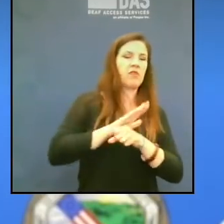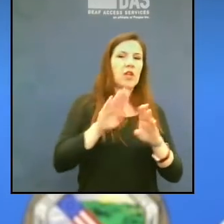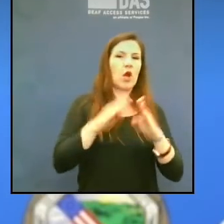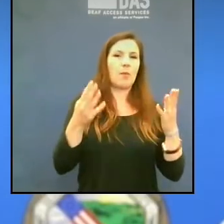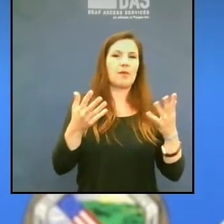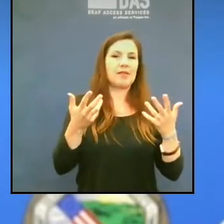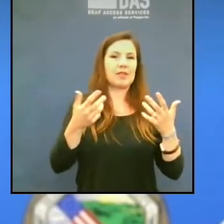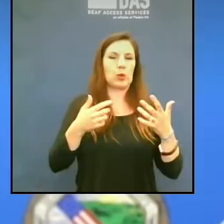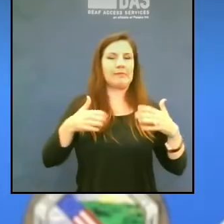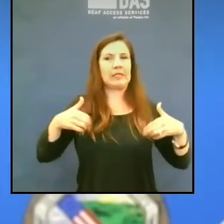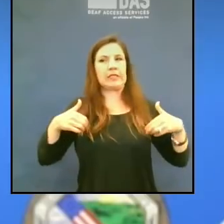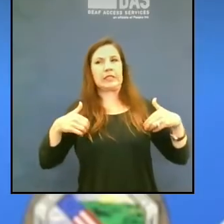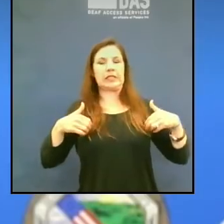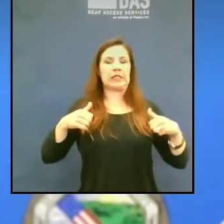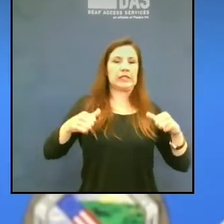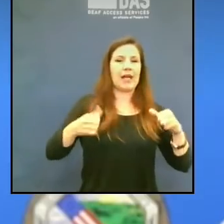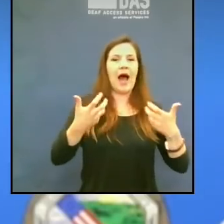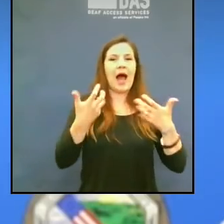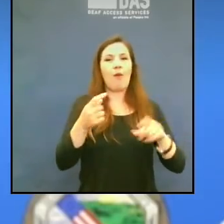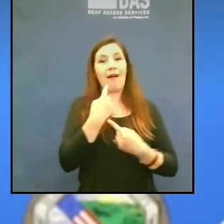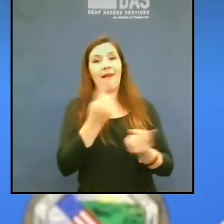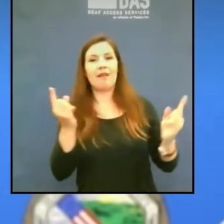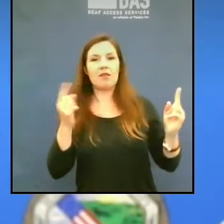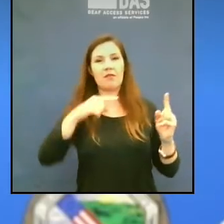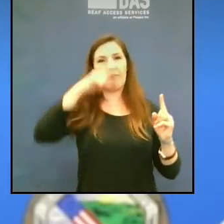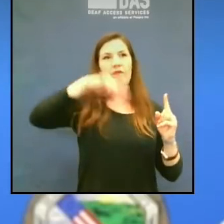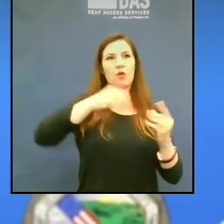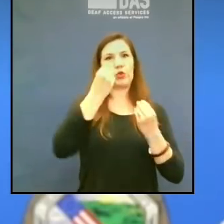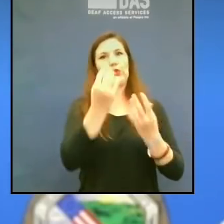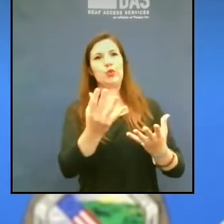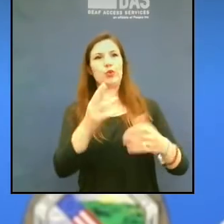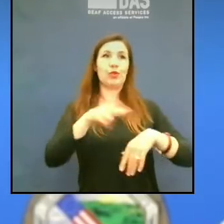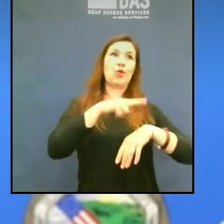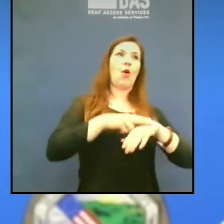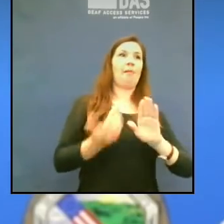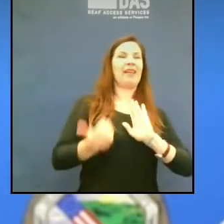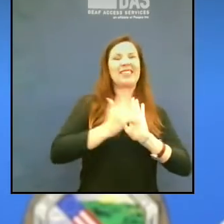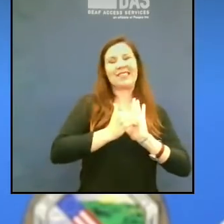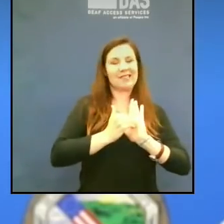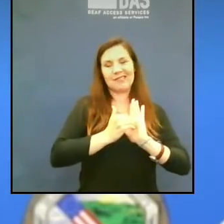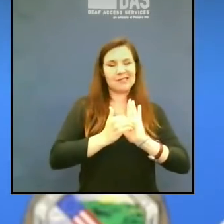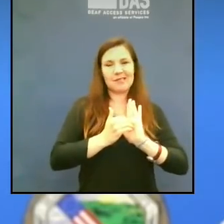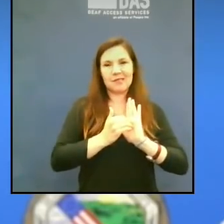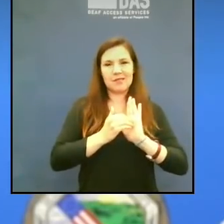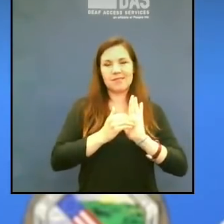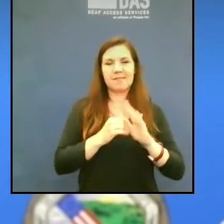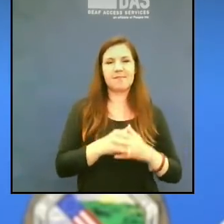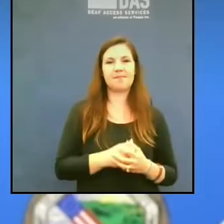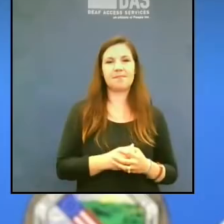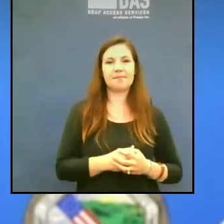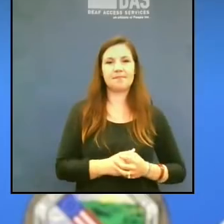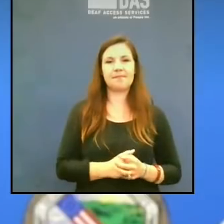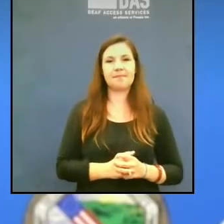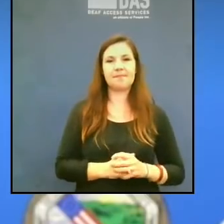want to say that and make everyone think that we're going to be back to normal effective July